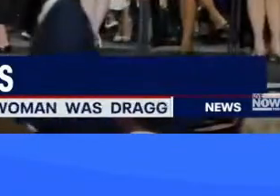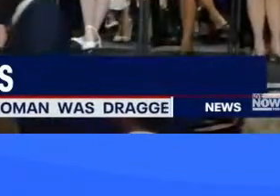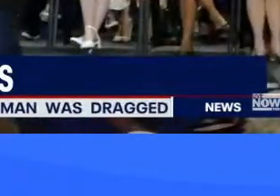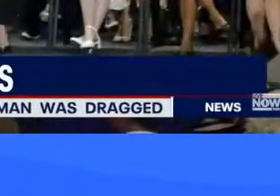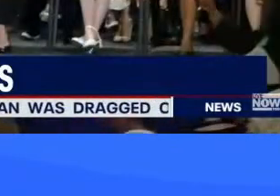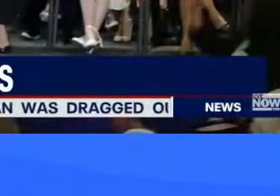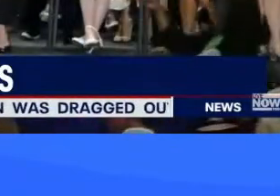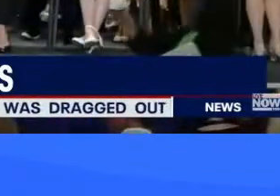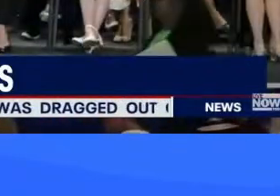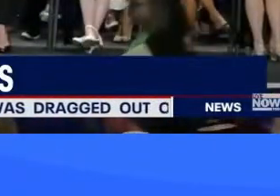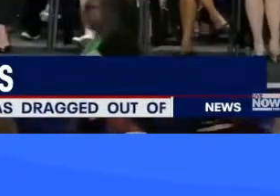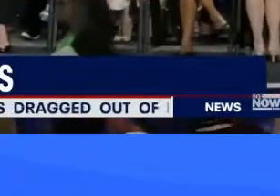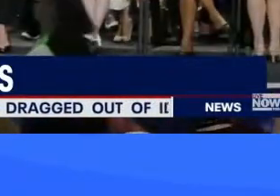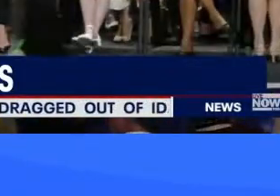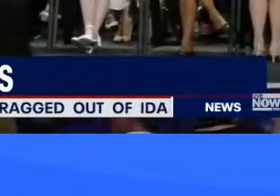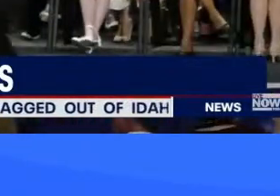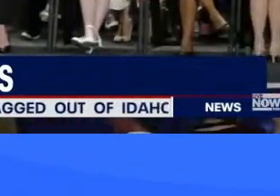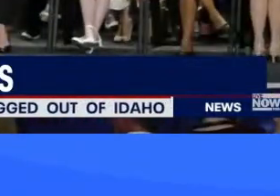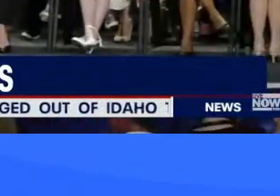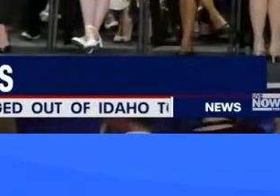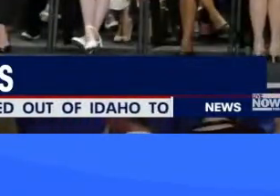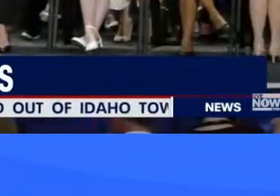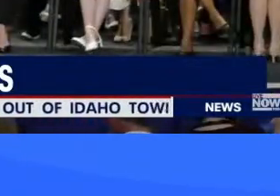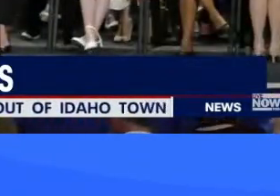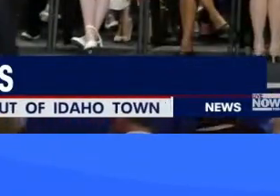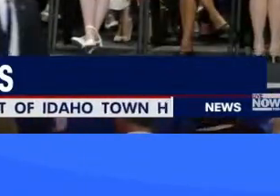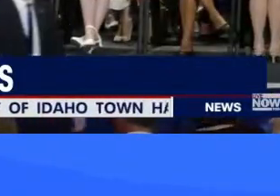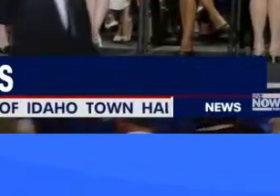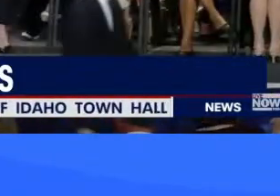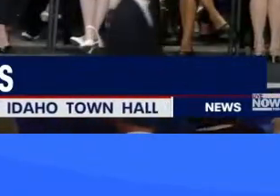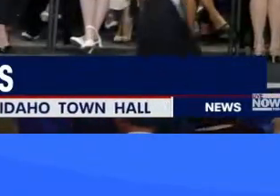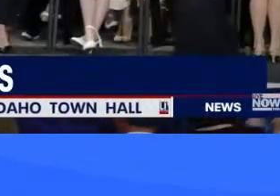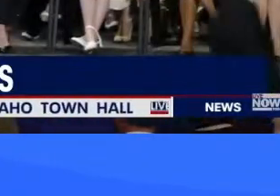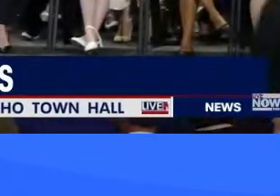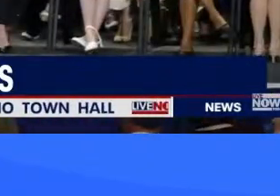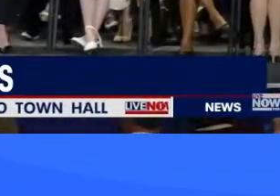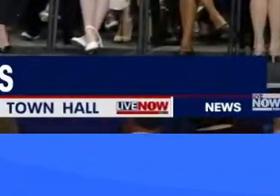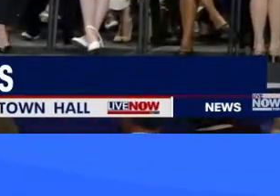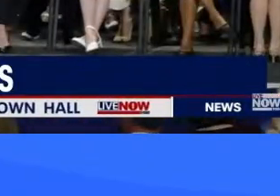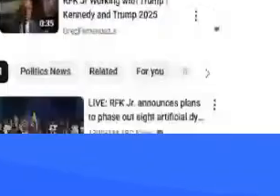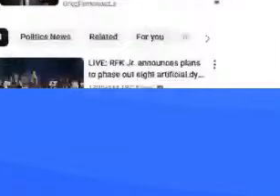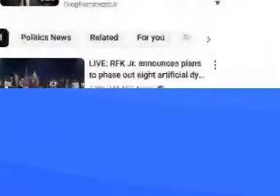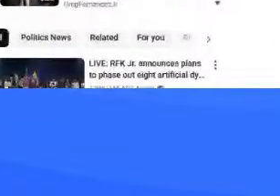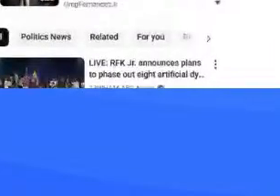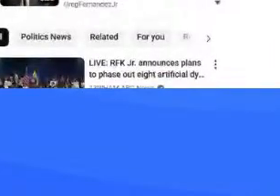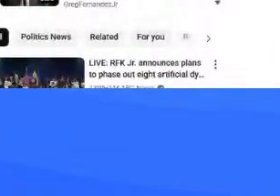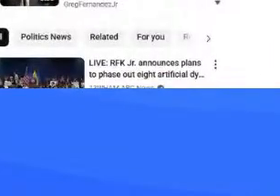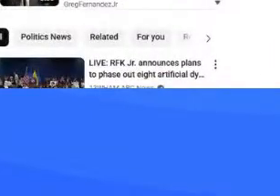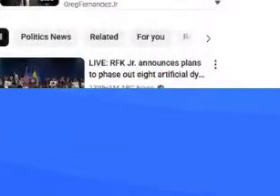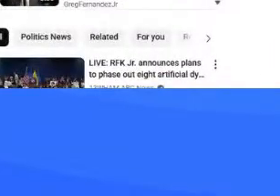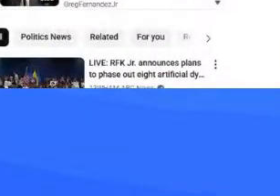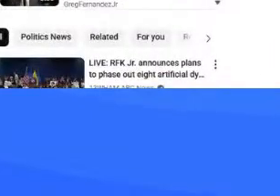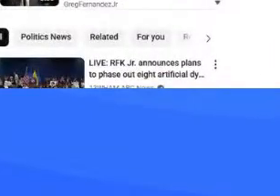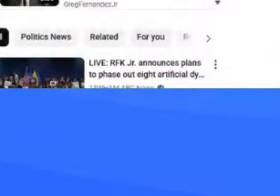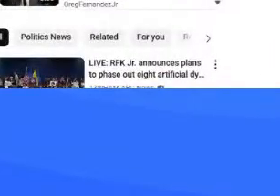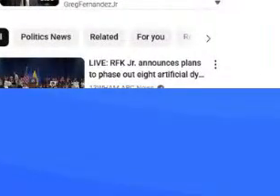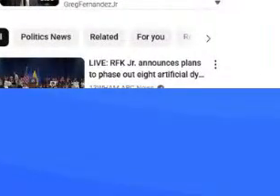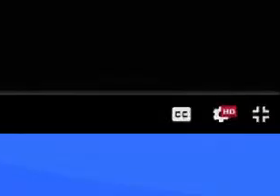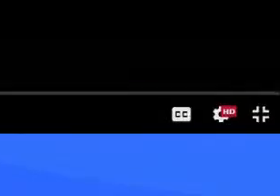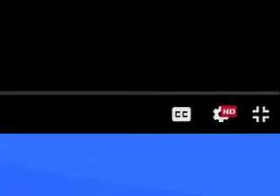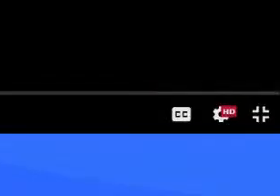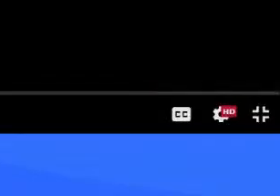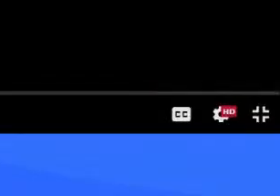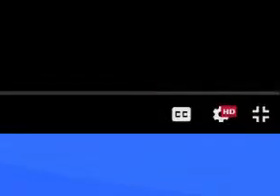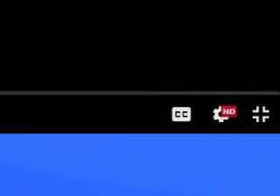done. So I'm very happy that is happening. While we wait for that, I got a little preview clip that I'm going to